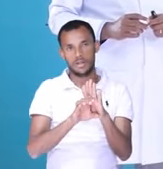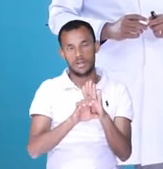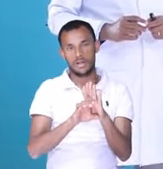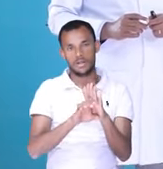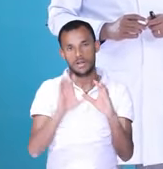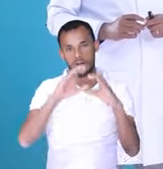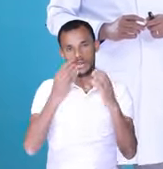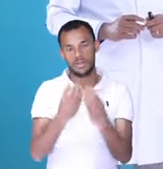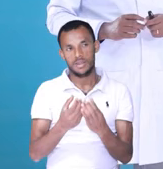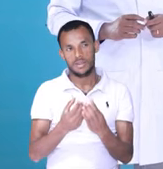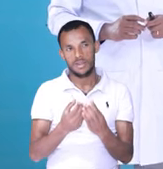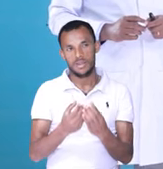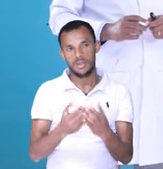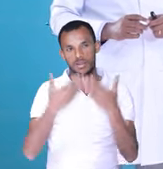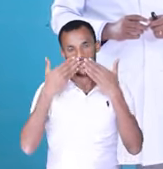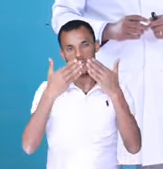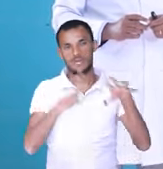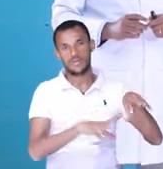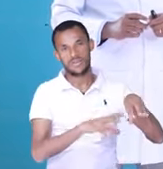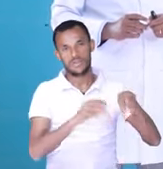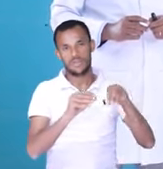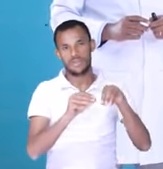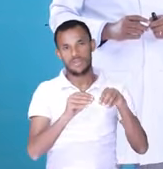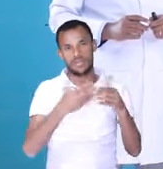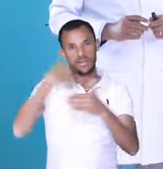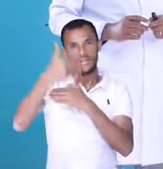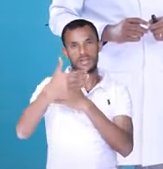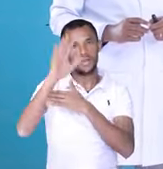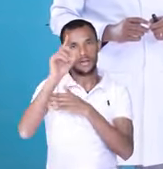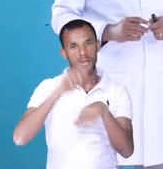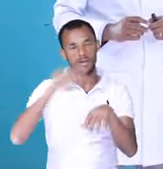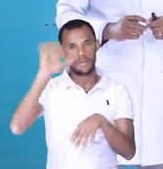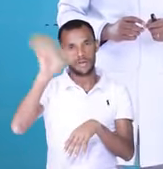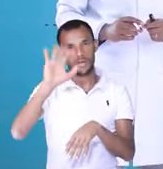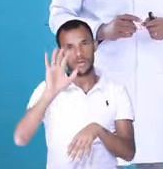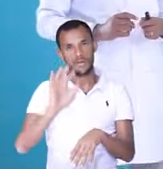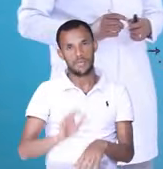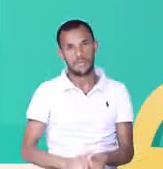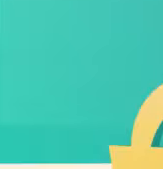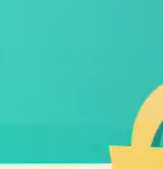today's lesson. Thank you, students. Until next time, goodbye.